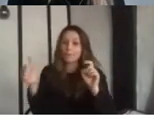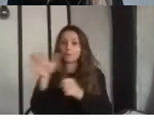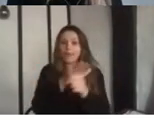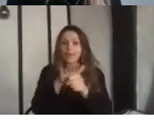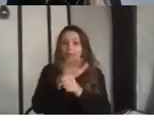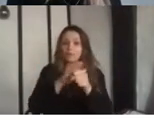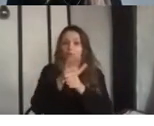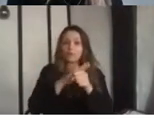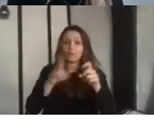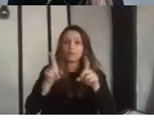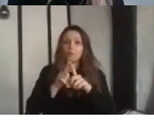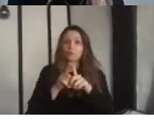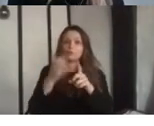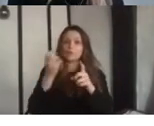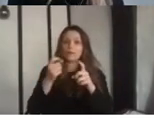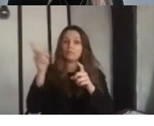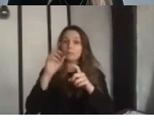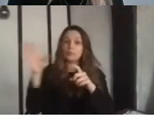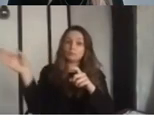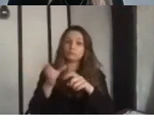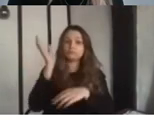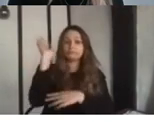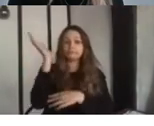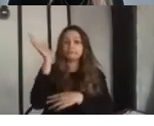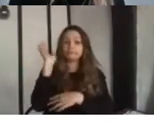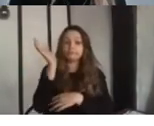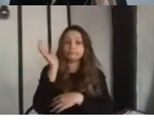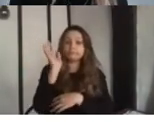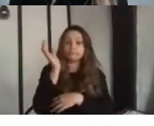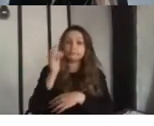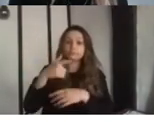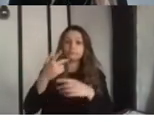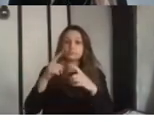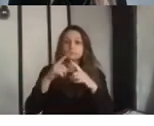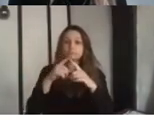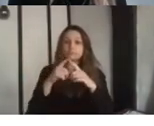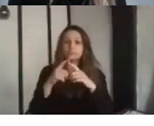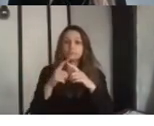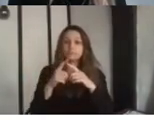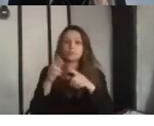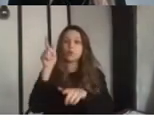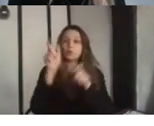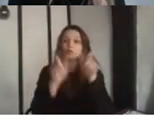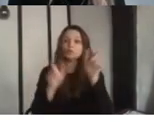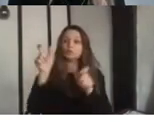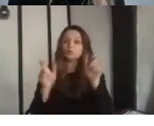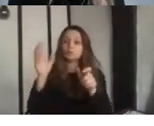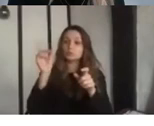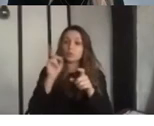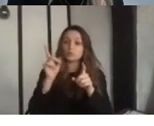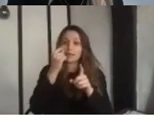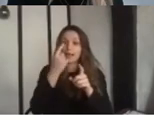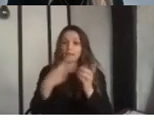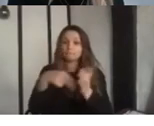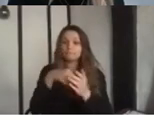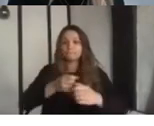We'll have expert speakers and examiners come in with forums. Students will be given the opportunity to present what